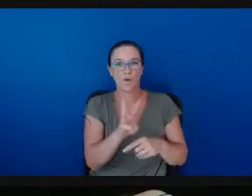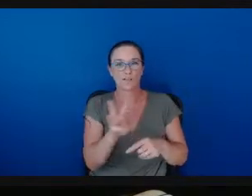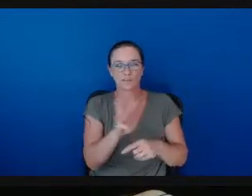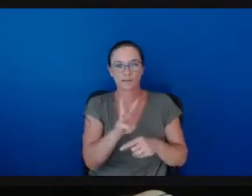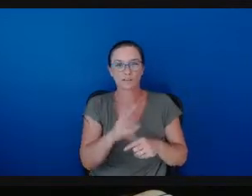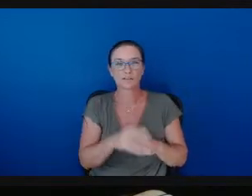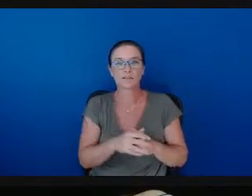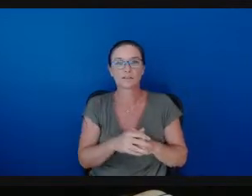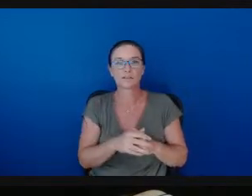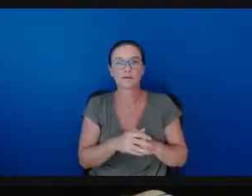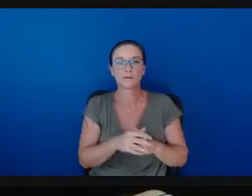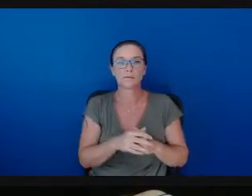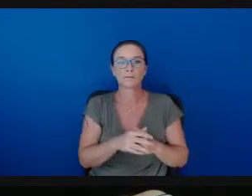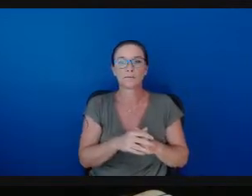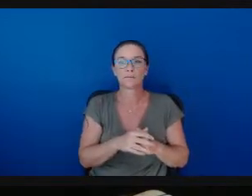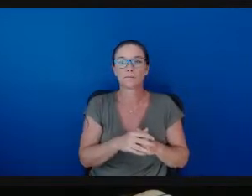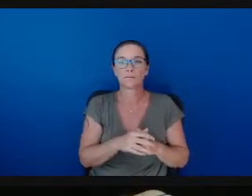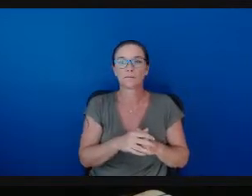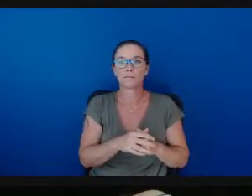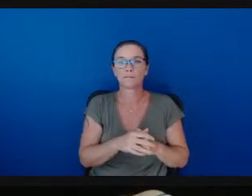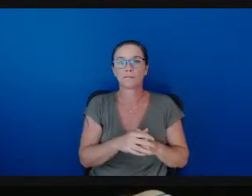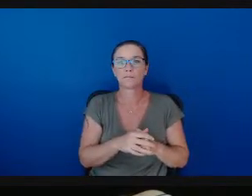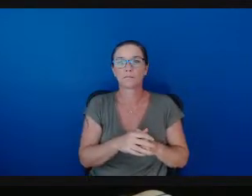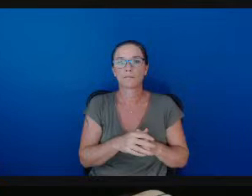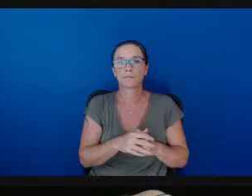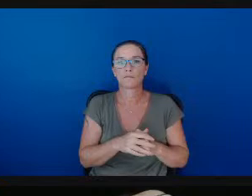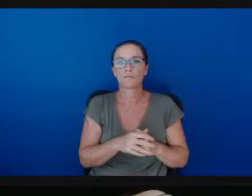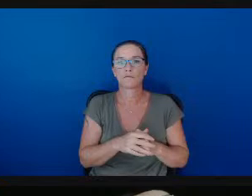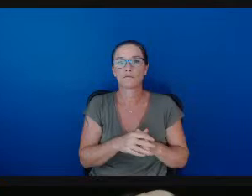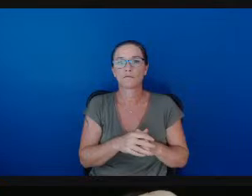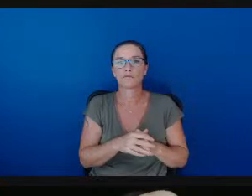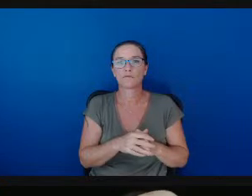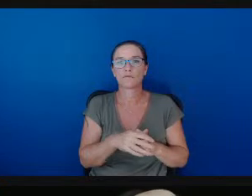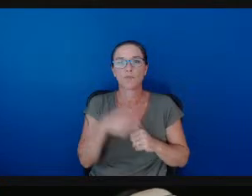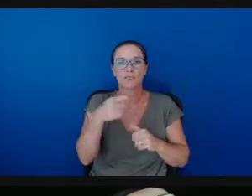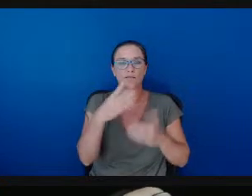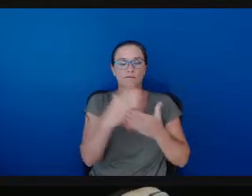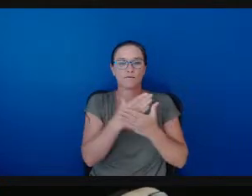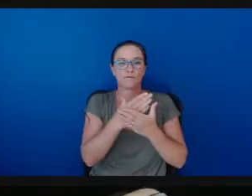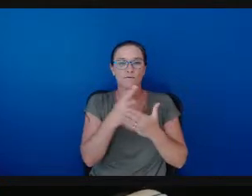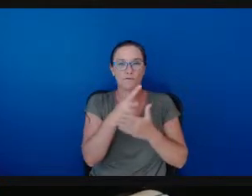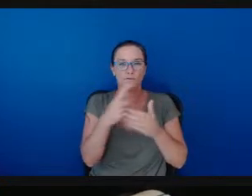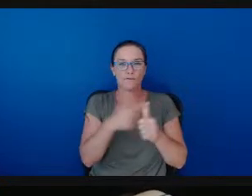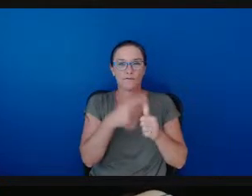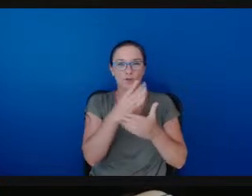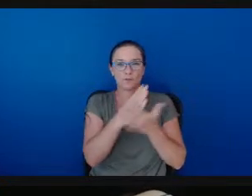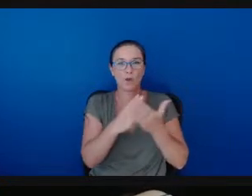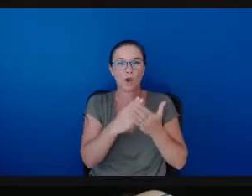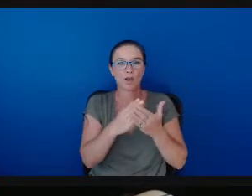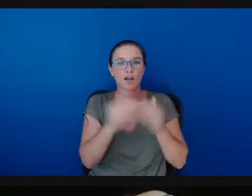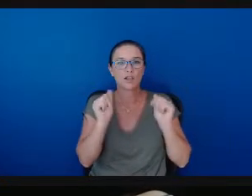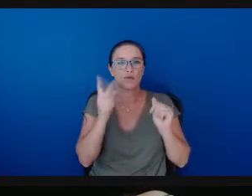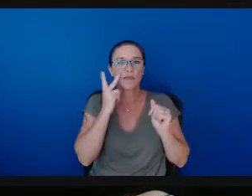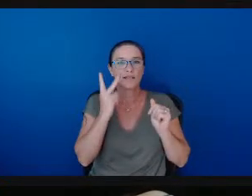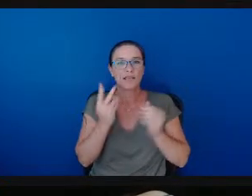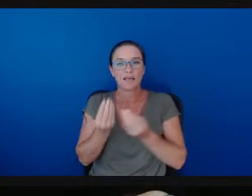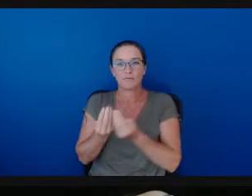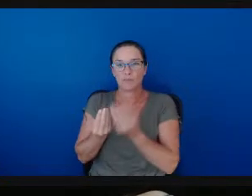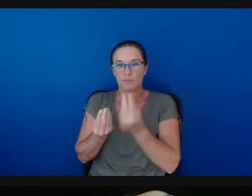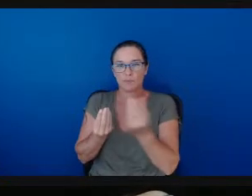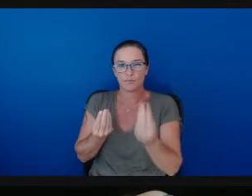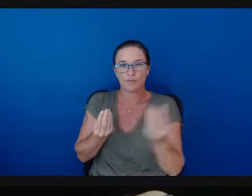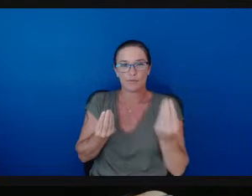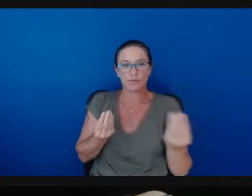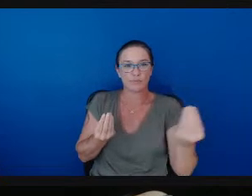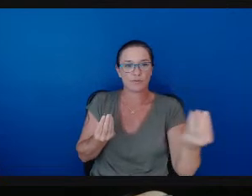Maybe pause this and do it by segment, right? So, okay, here's that first segment showing our line of fissures. And one thing that I've been saying is there's